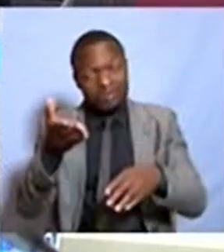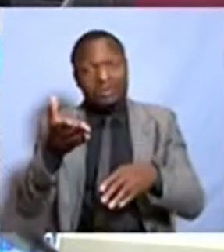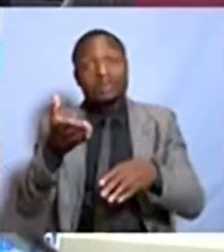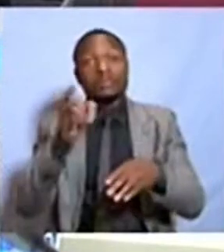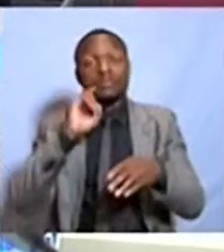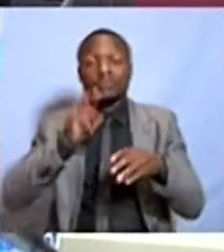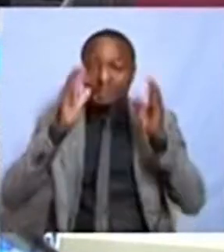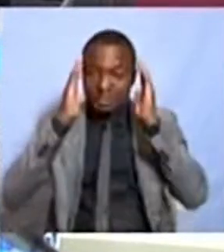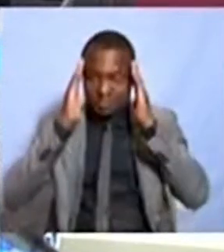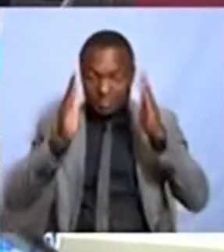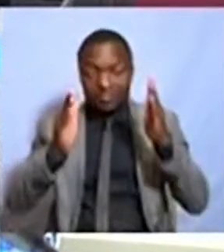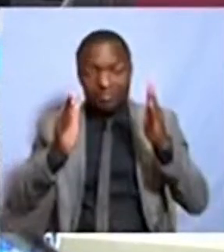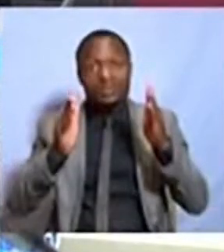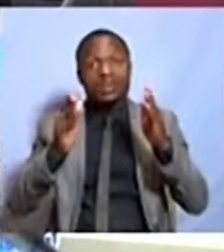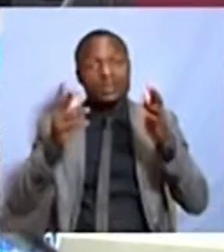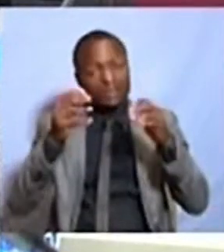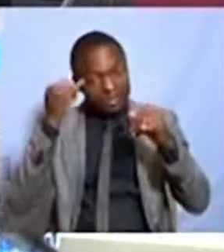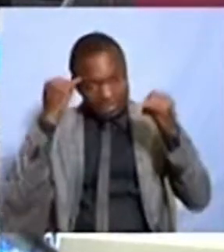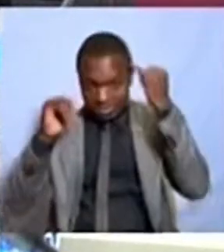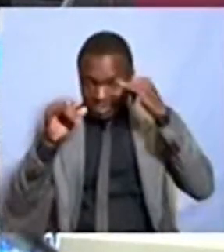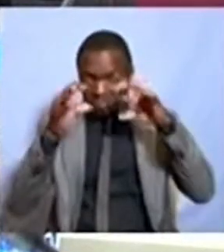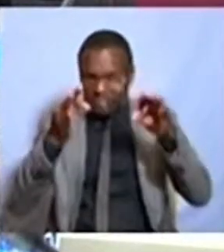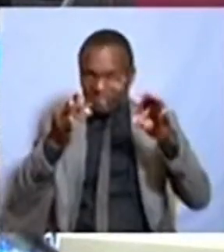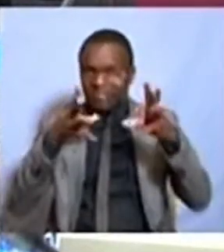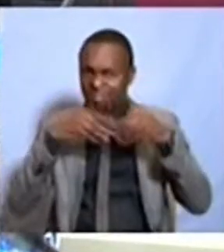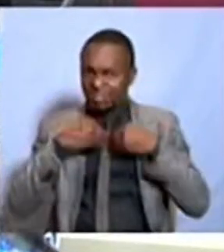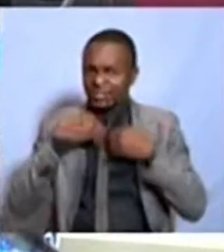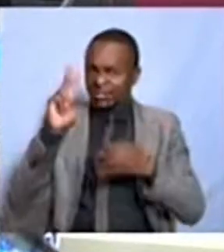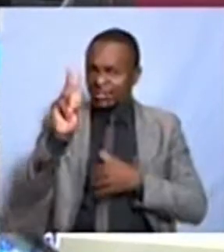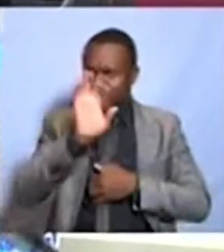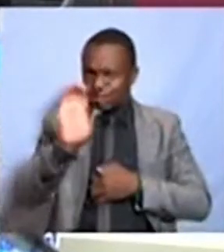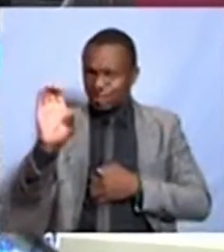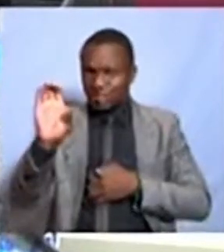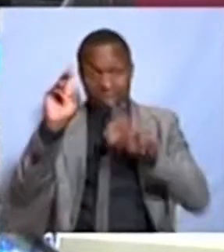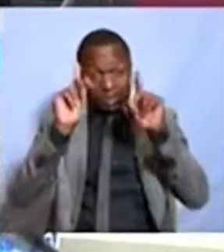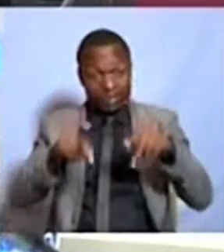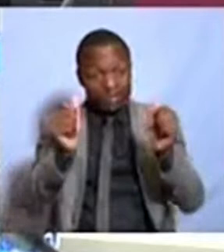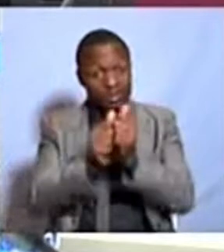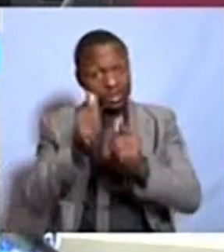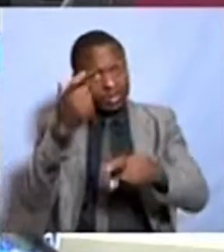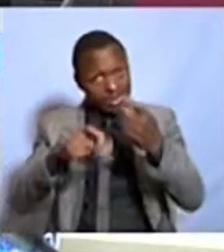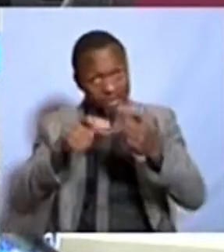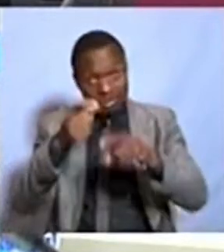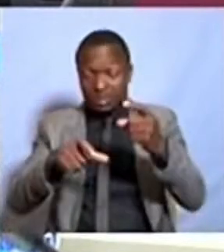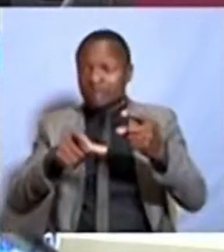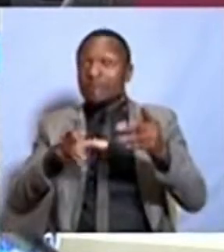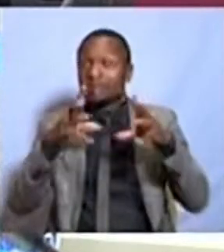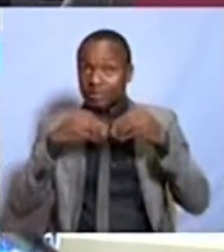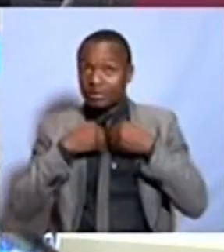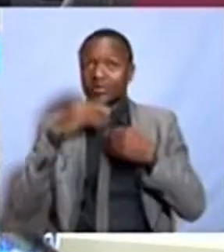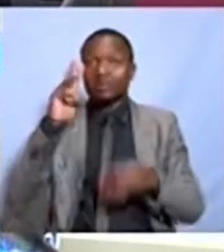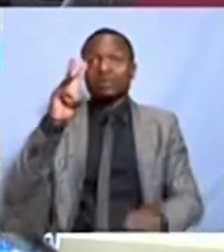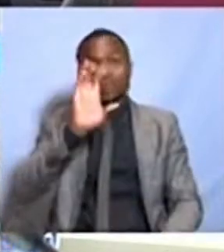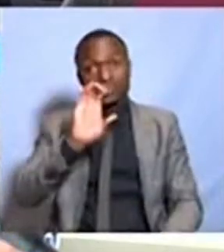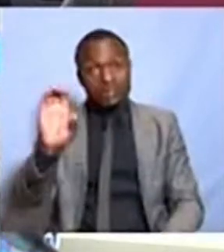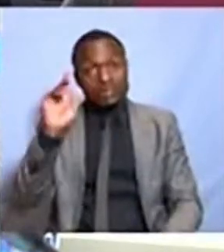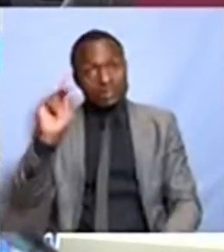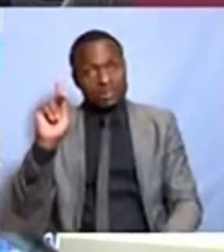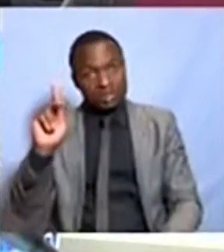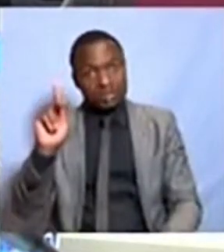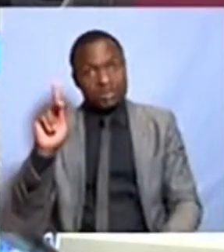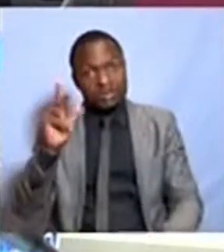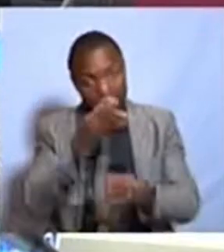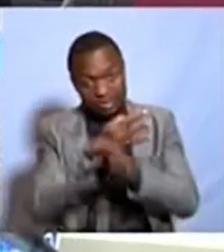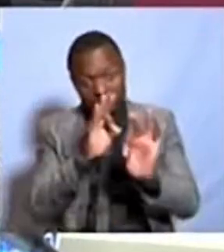is currently, when you receive your 200 kwacha, or for persons living with disability, they receive their 600 kwachas, they are at liberty to